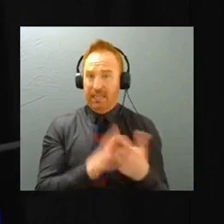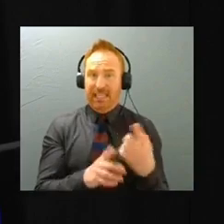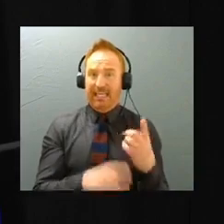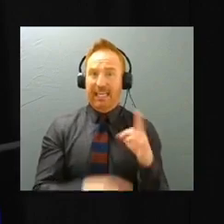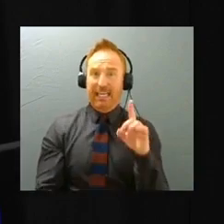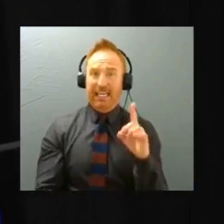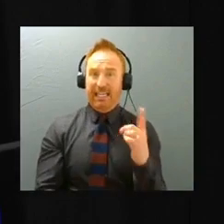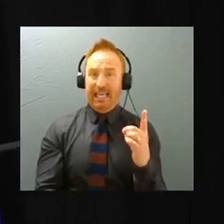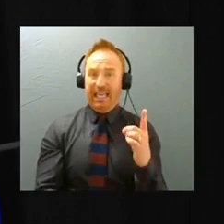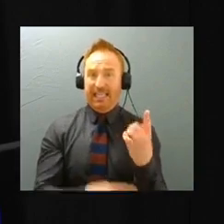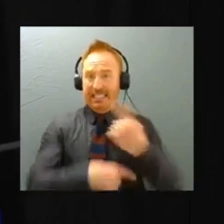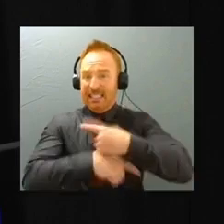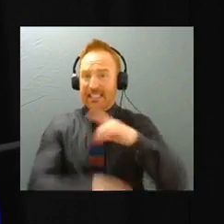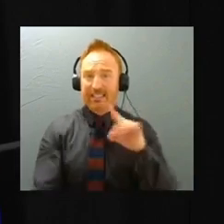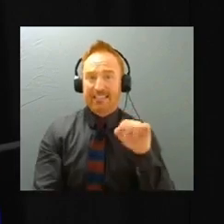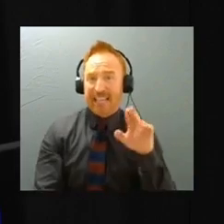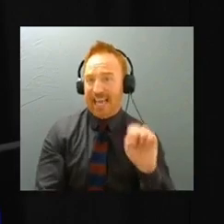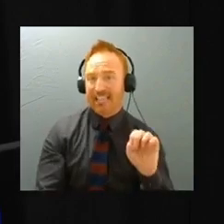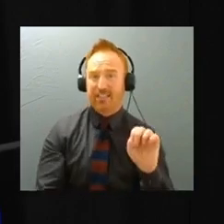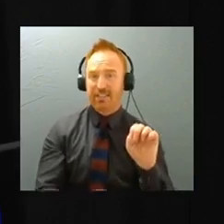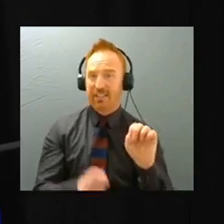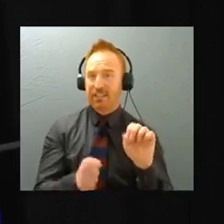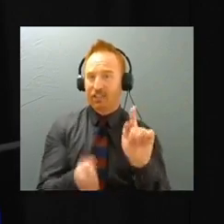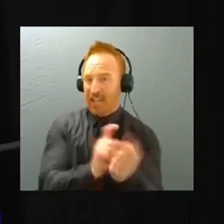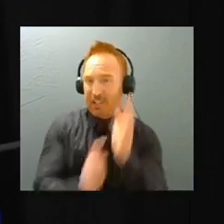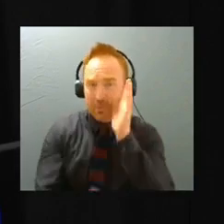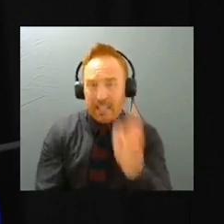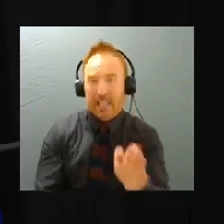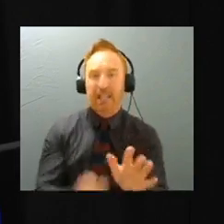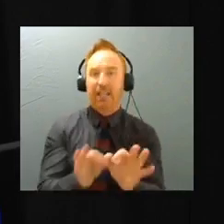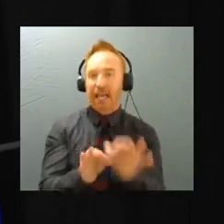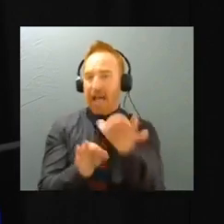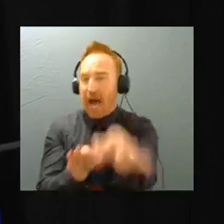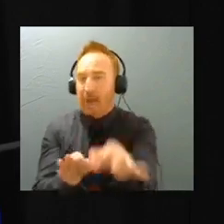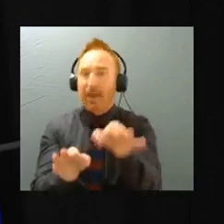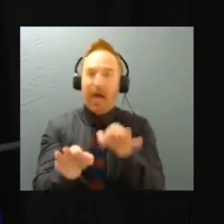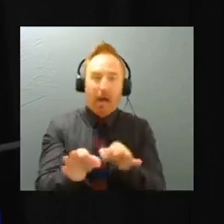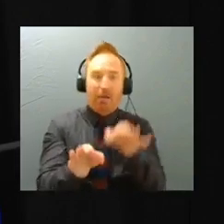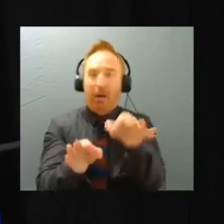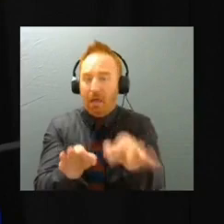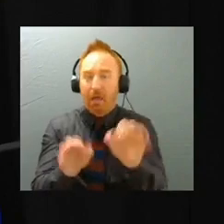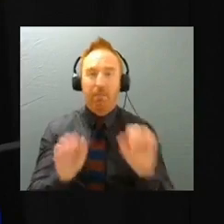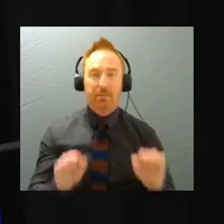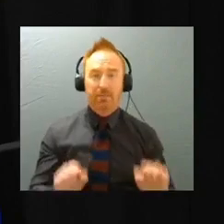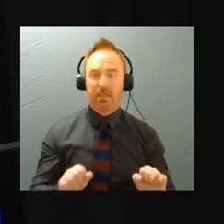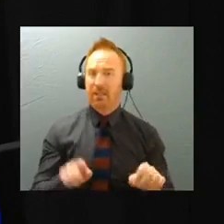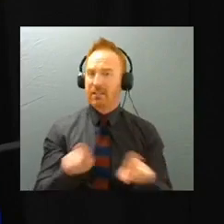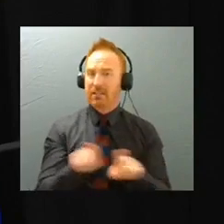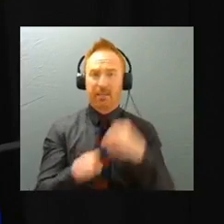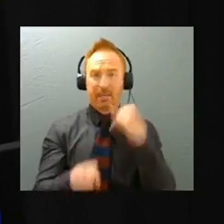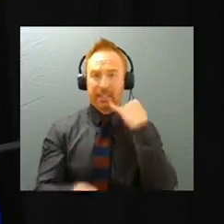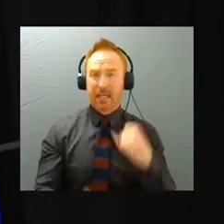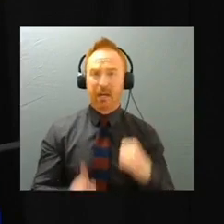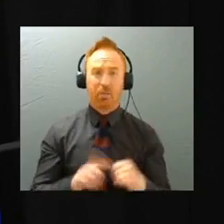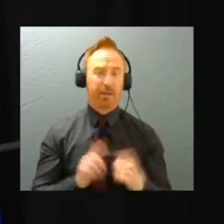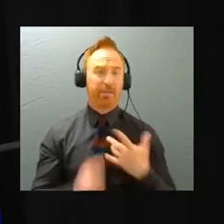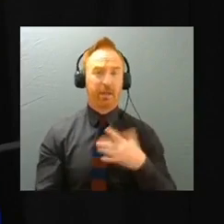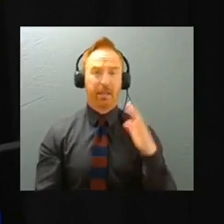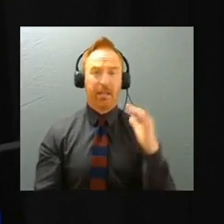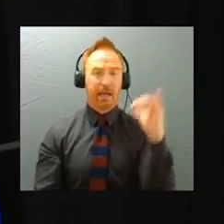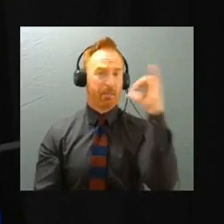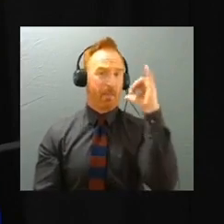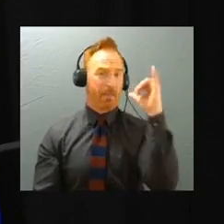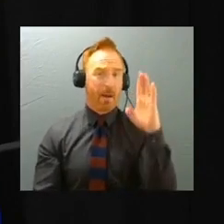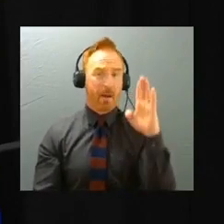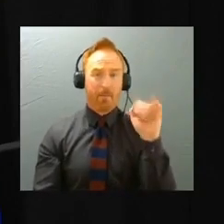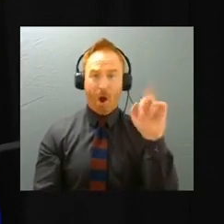pushed out. We're going to see other provisions being moved forward. We saw something similar with the opening of bars. And what we want to do is make sure